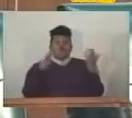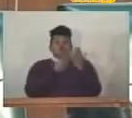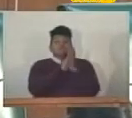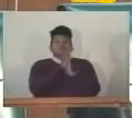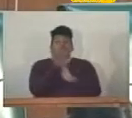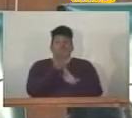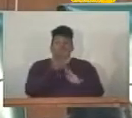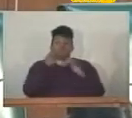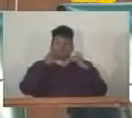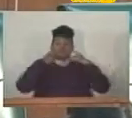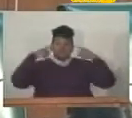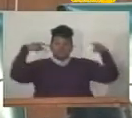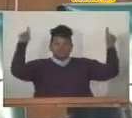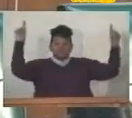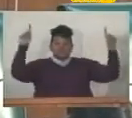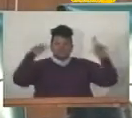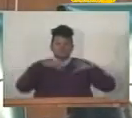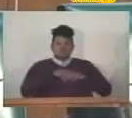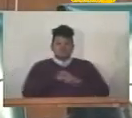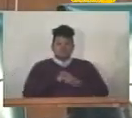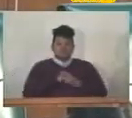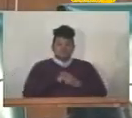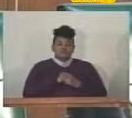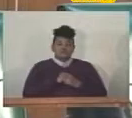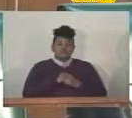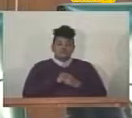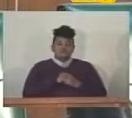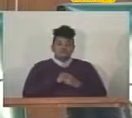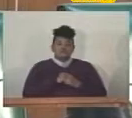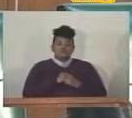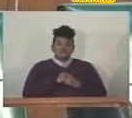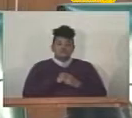become successful. And